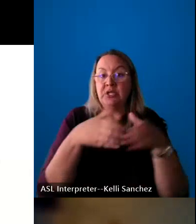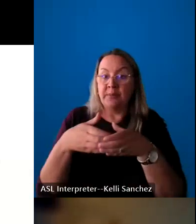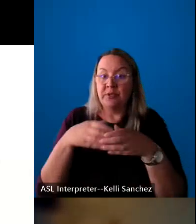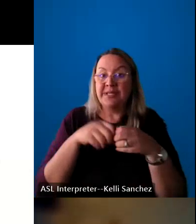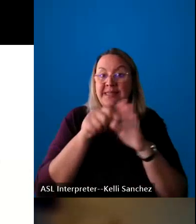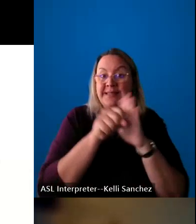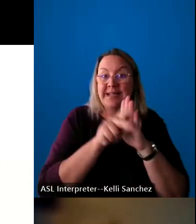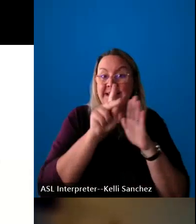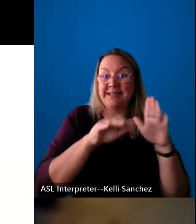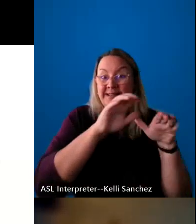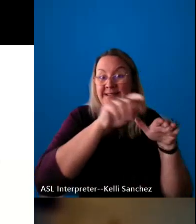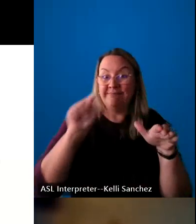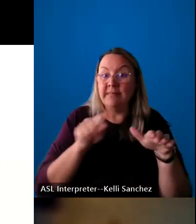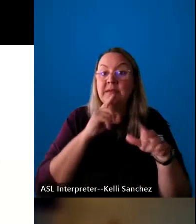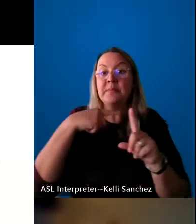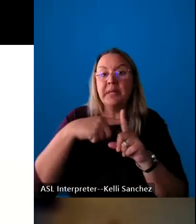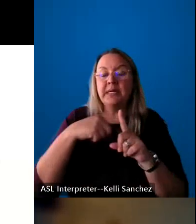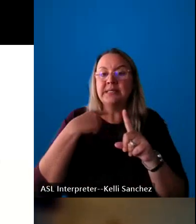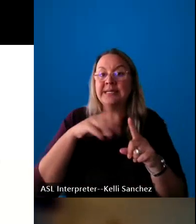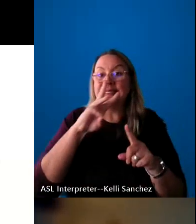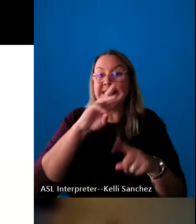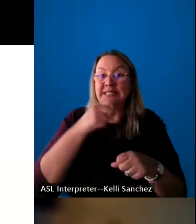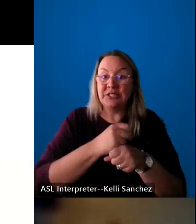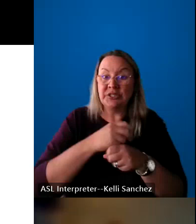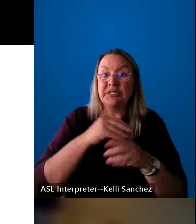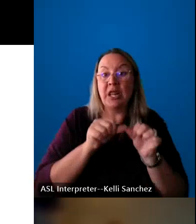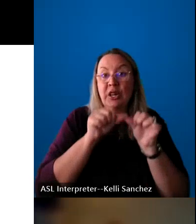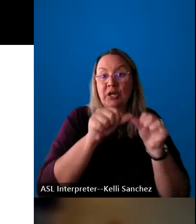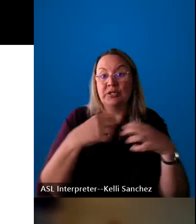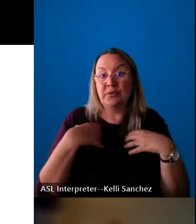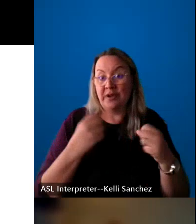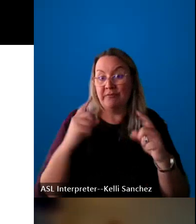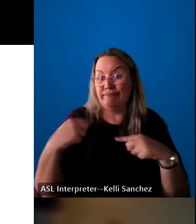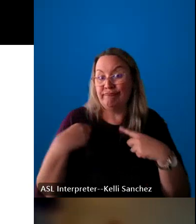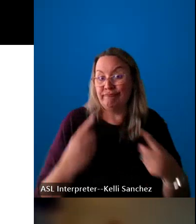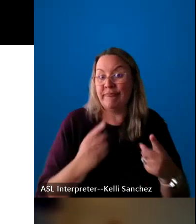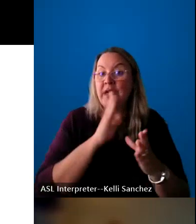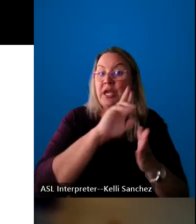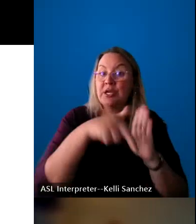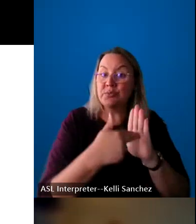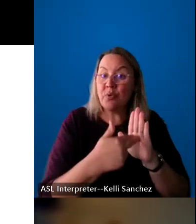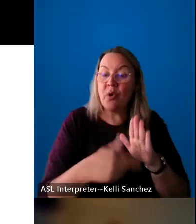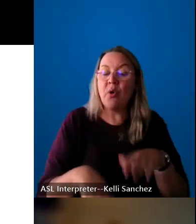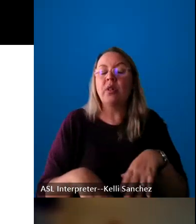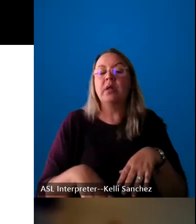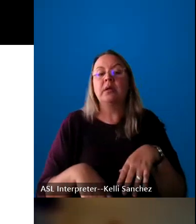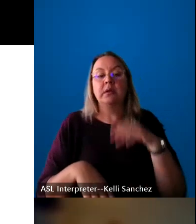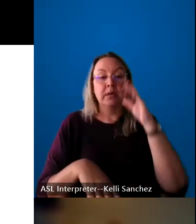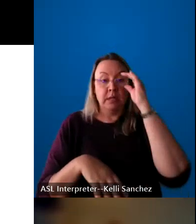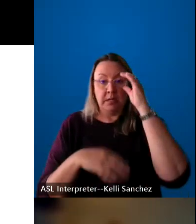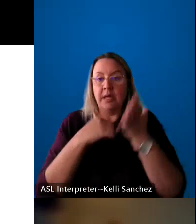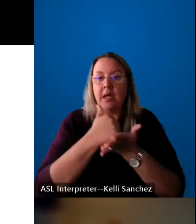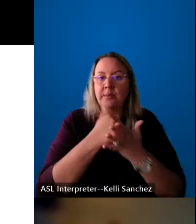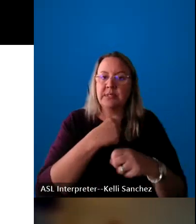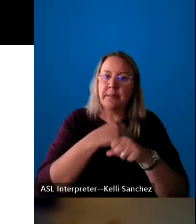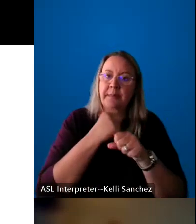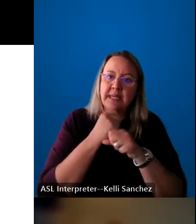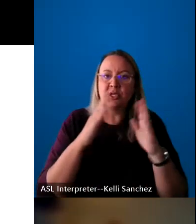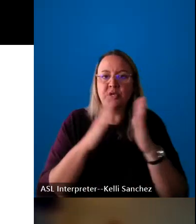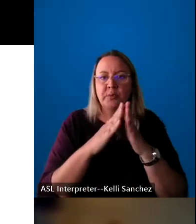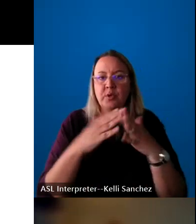state of Kentucky and is over 6 years in long-term recovery. In his roles at YPR, he helps make communities